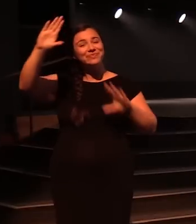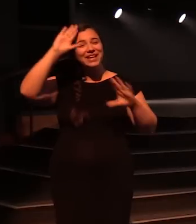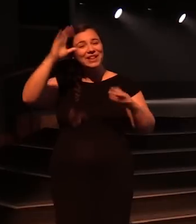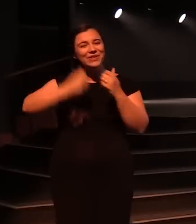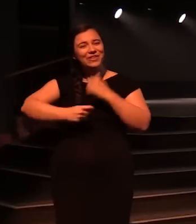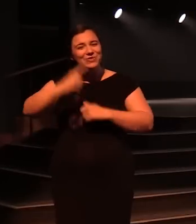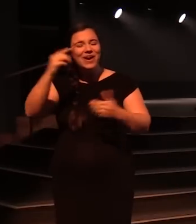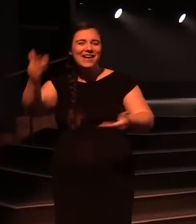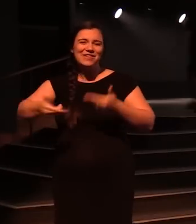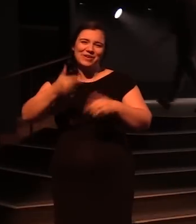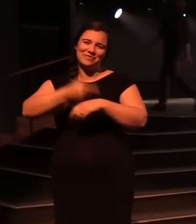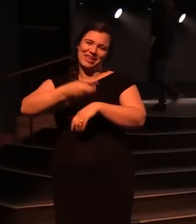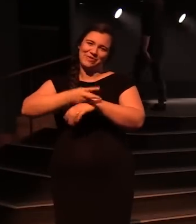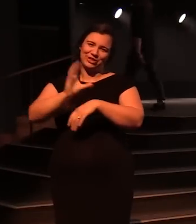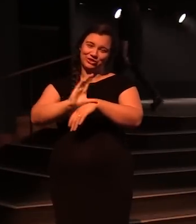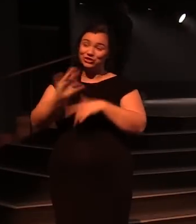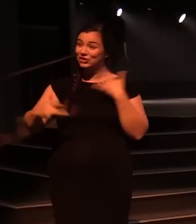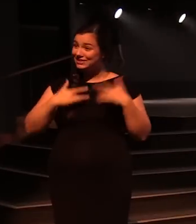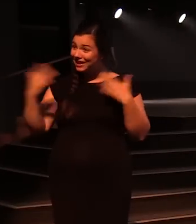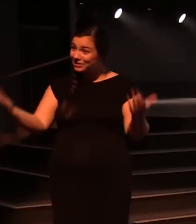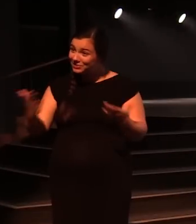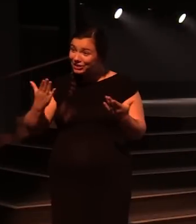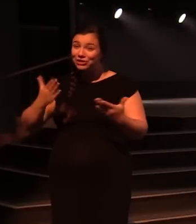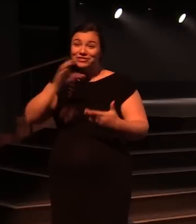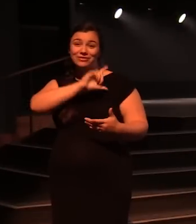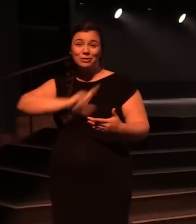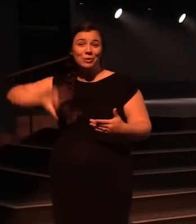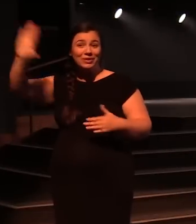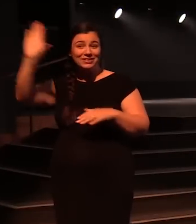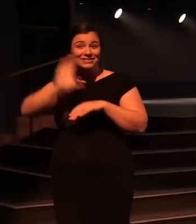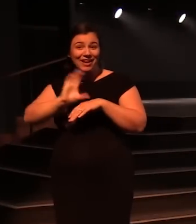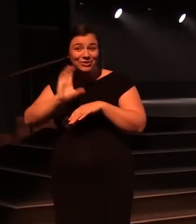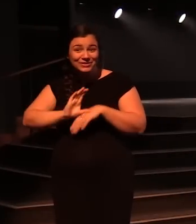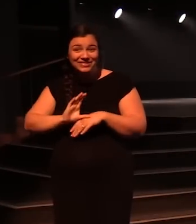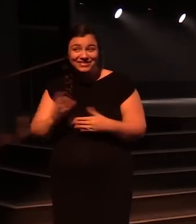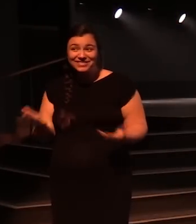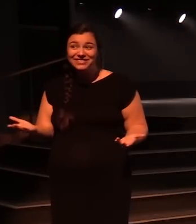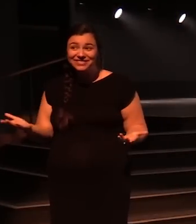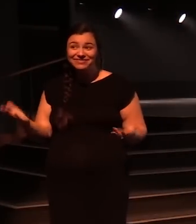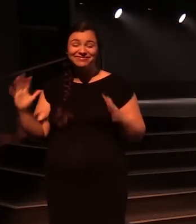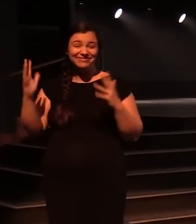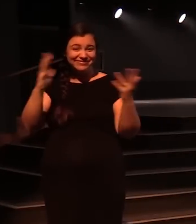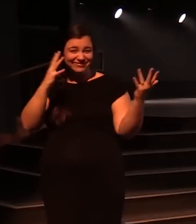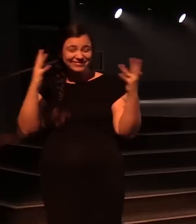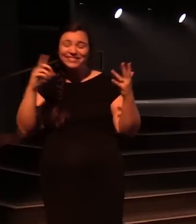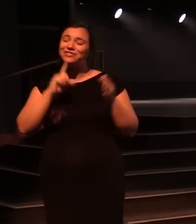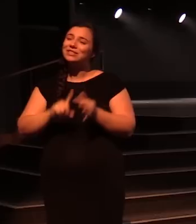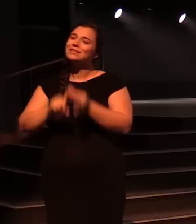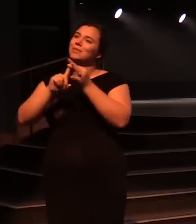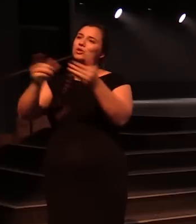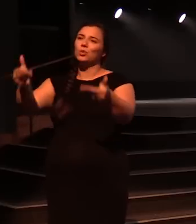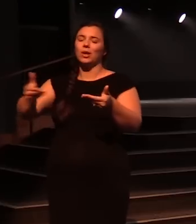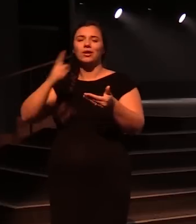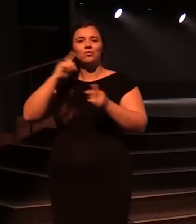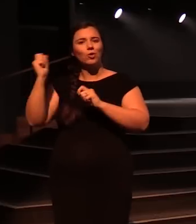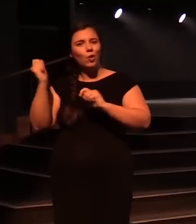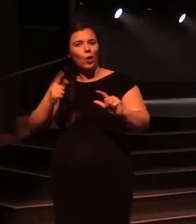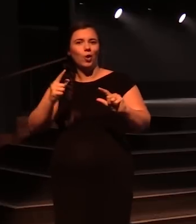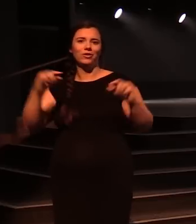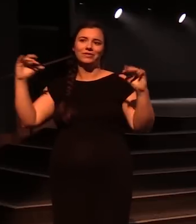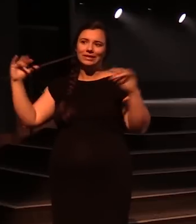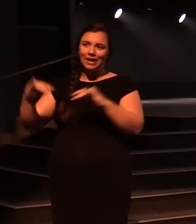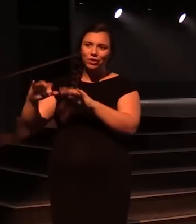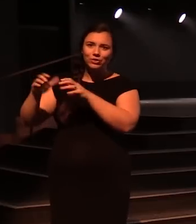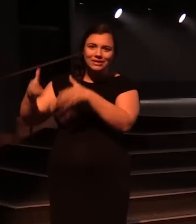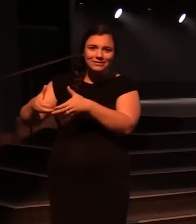everybody. Welcome to Gateway Church. Are you excited to be in the house of the Lord today? We want to say a special welcome to all of our gatherings,